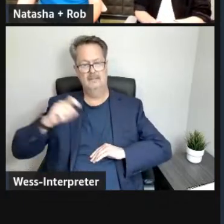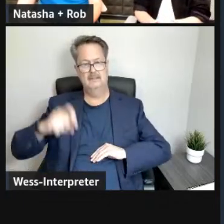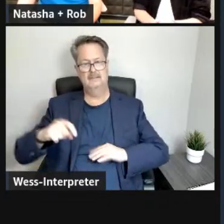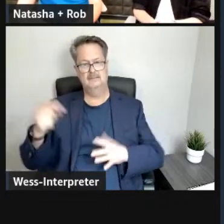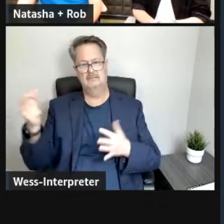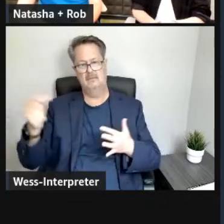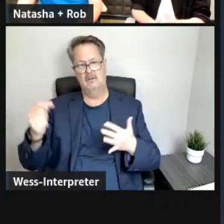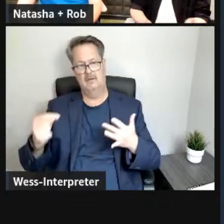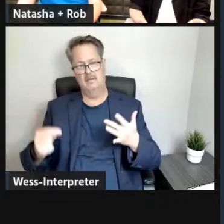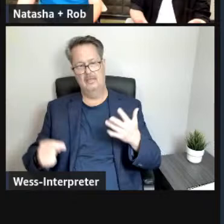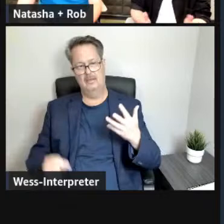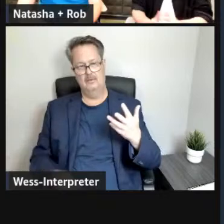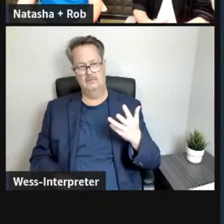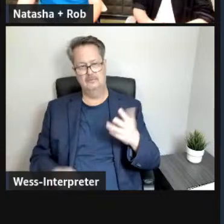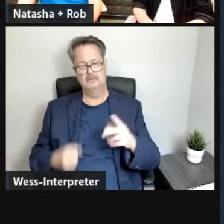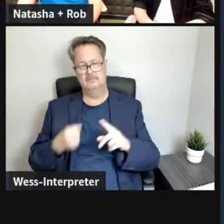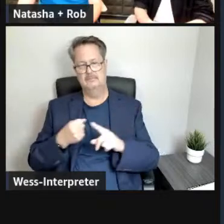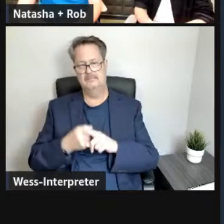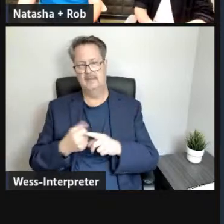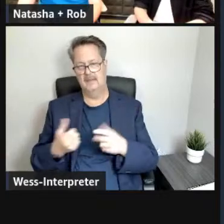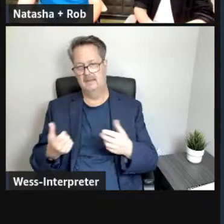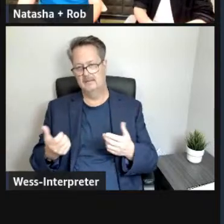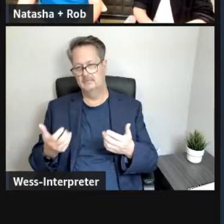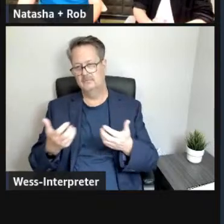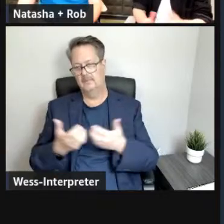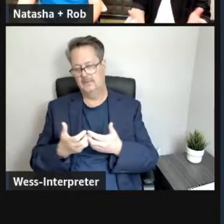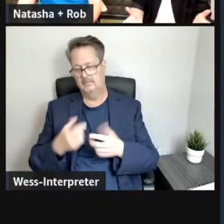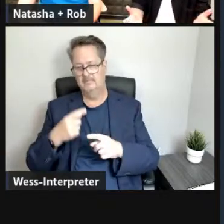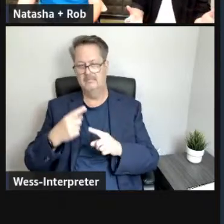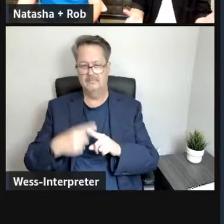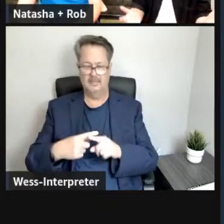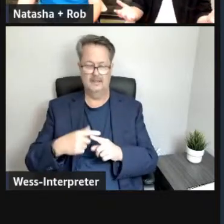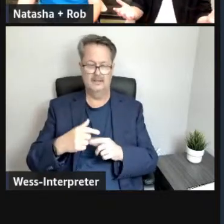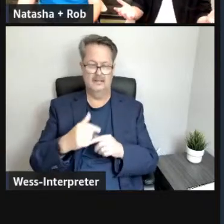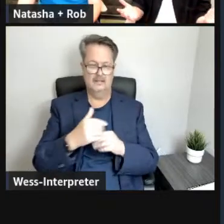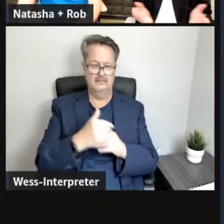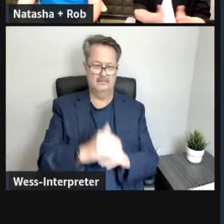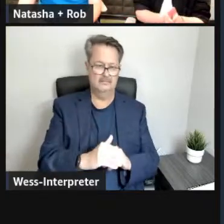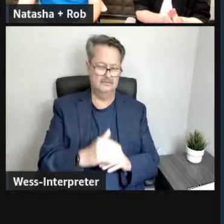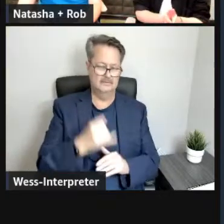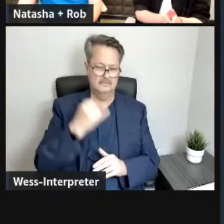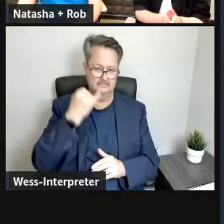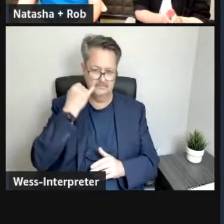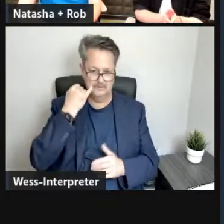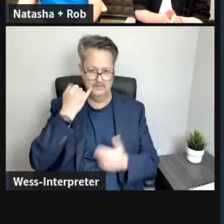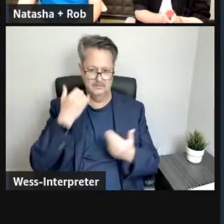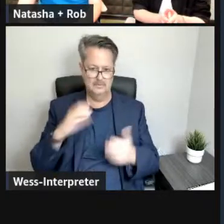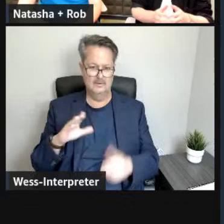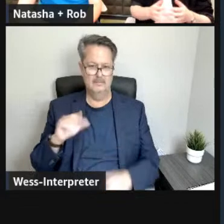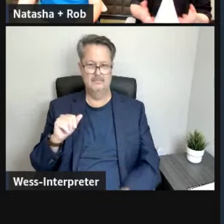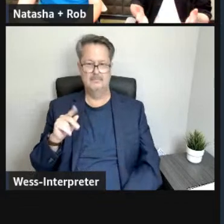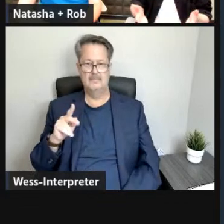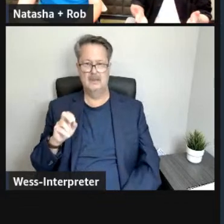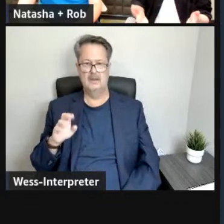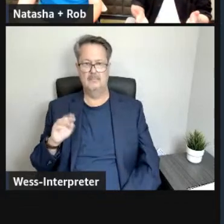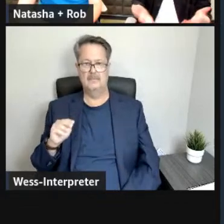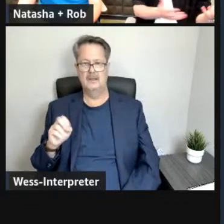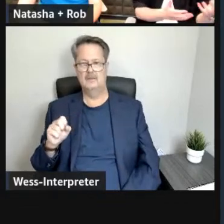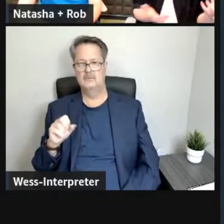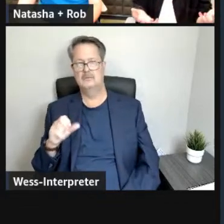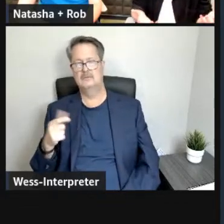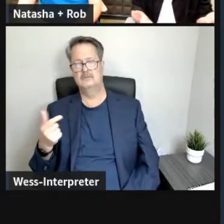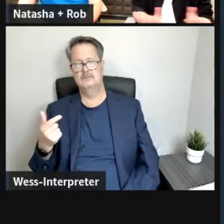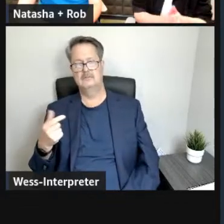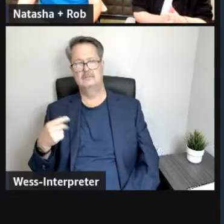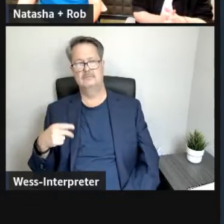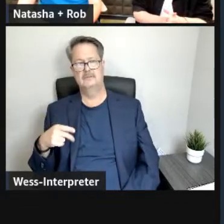together. It can also satisfy any constraints that you've got. Say, for example, you don't want bare metal or GPU instances, or you want to make use of